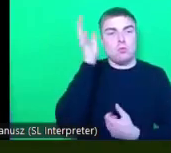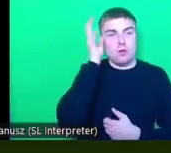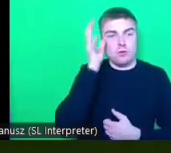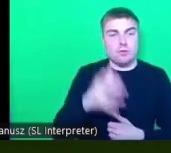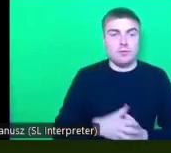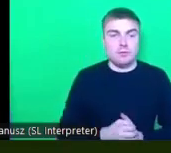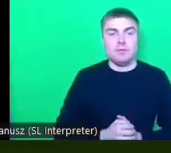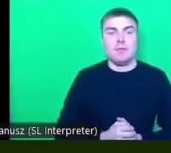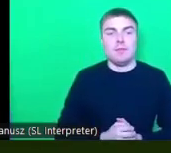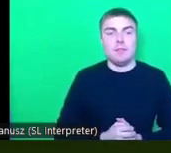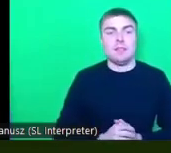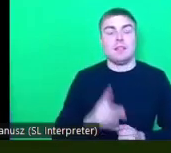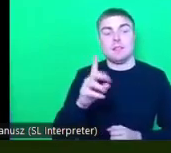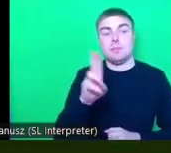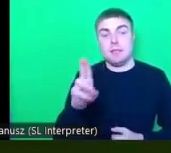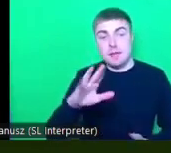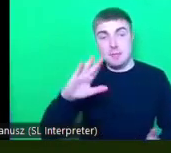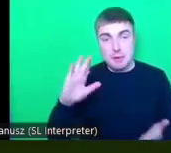a adaptive management where